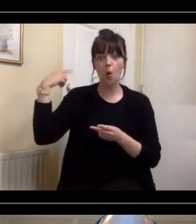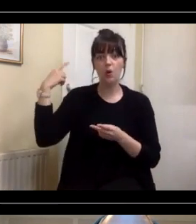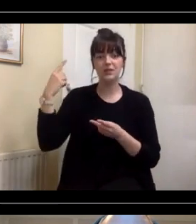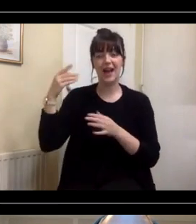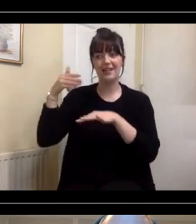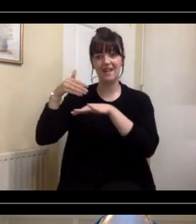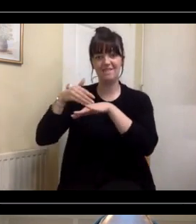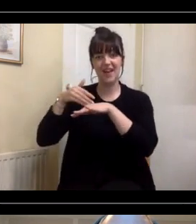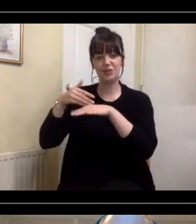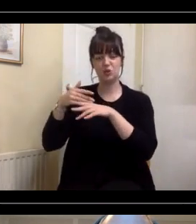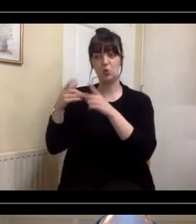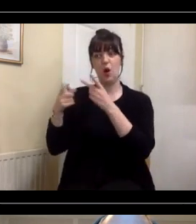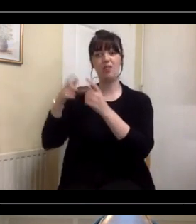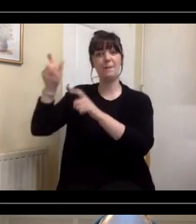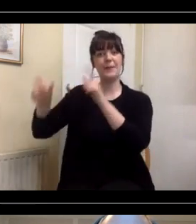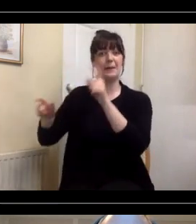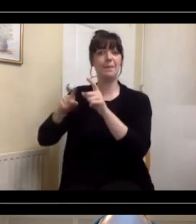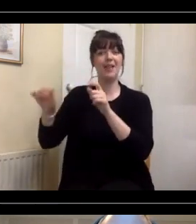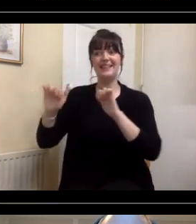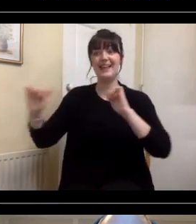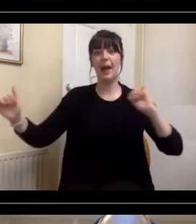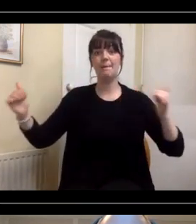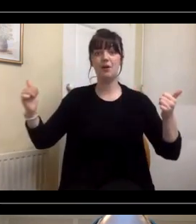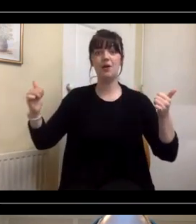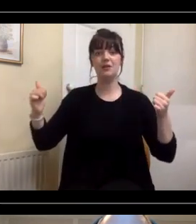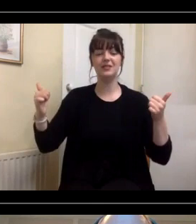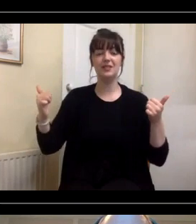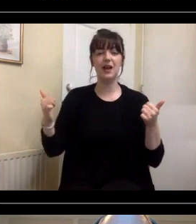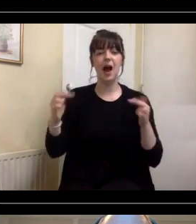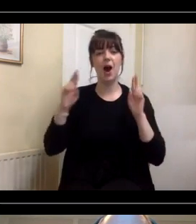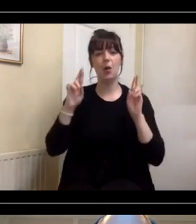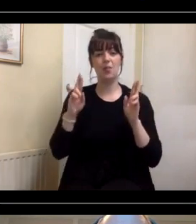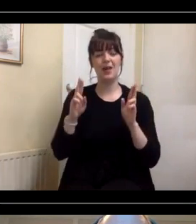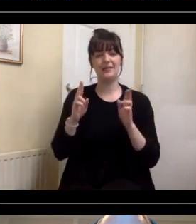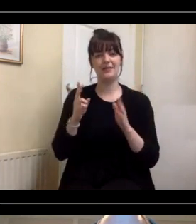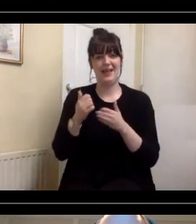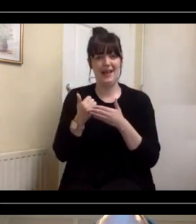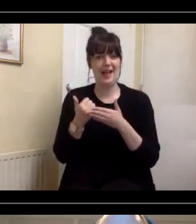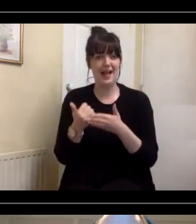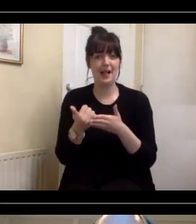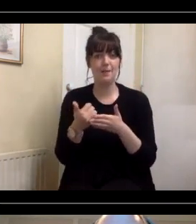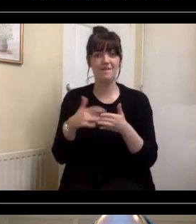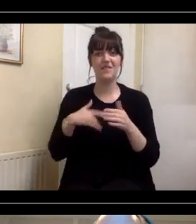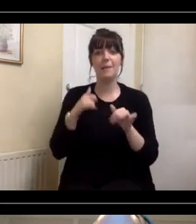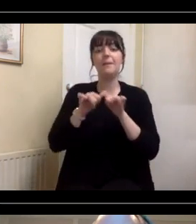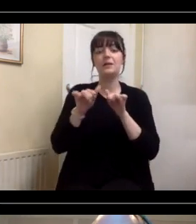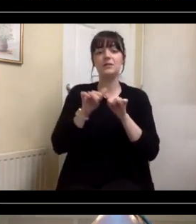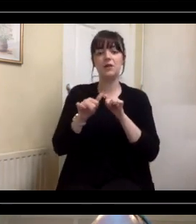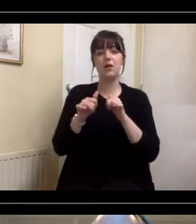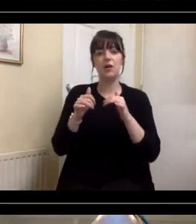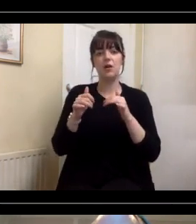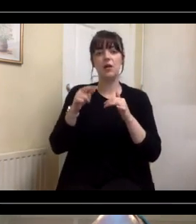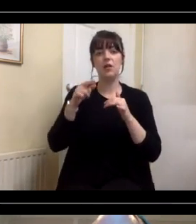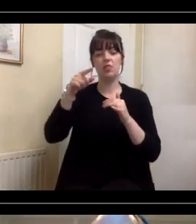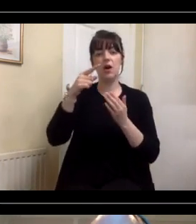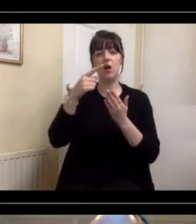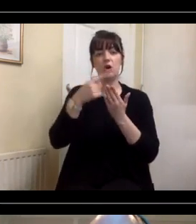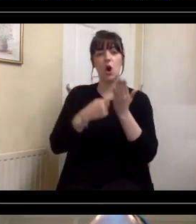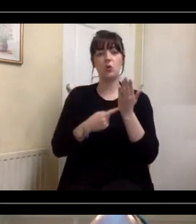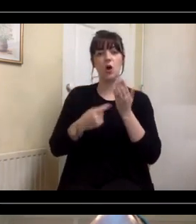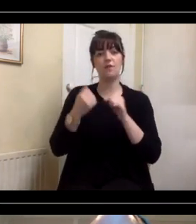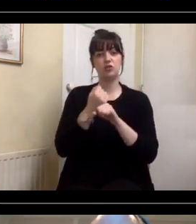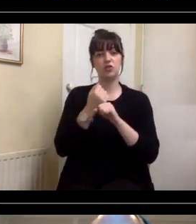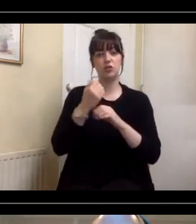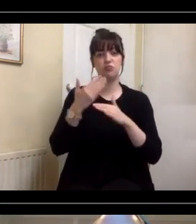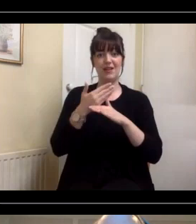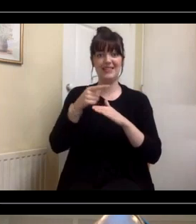I hope that gives you a bit of reassurance that it is quite a robust document, the Code of Construction Practice, and it does go into